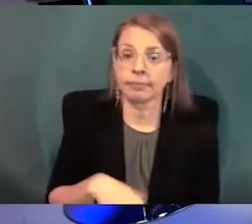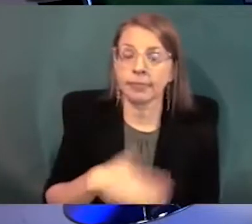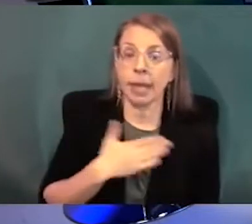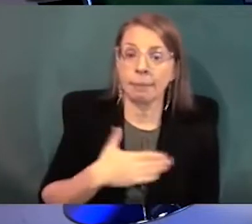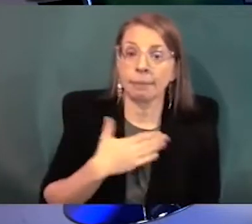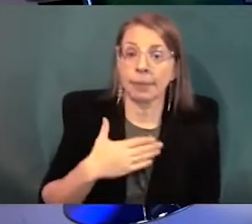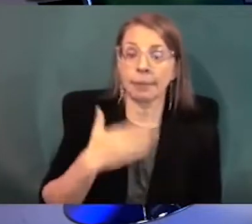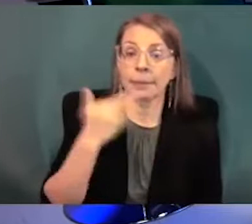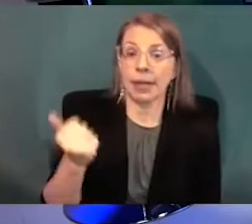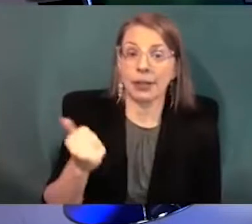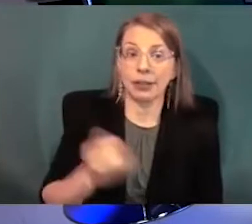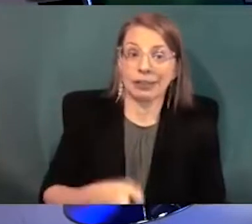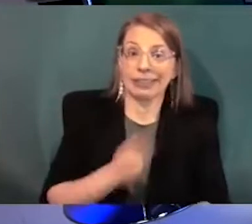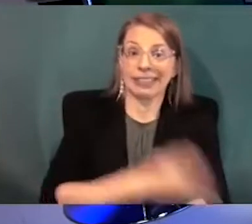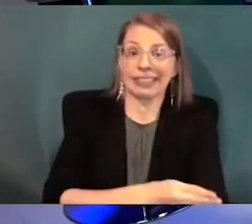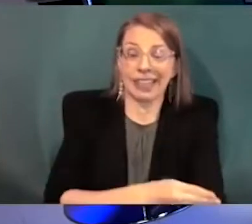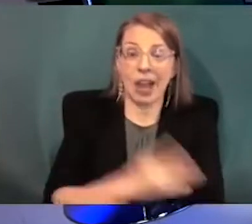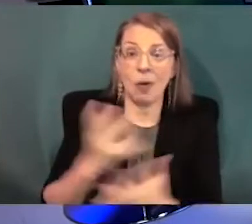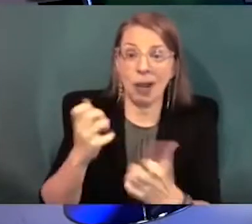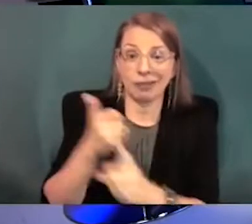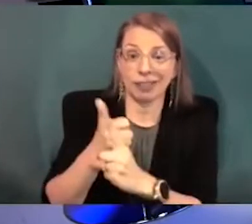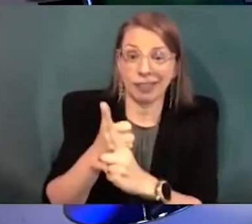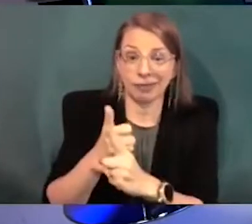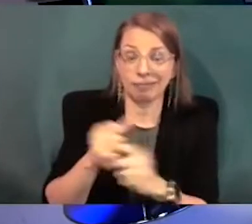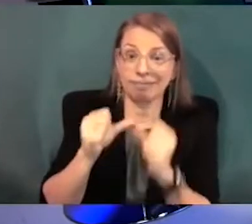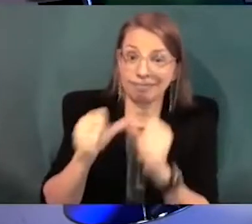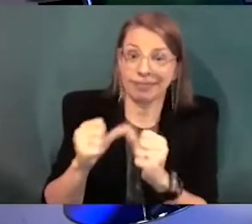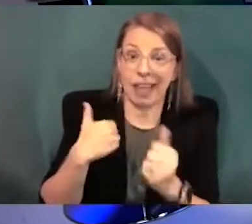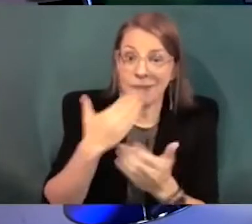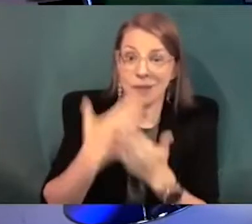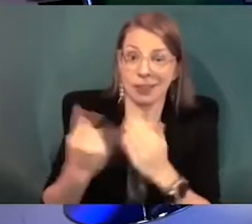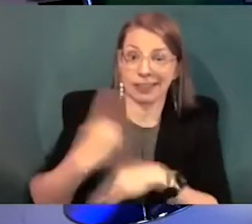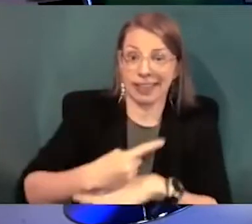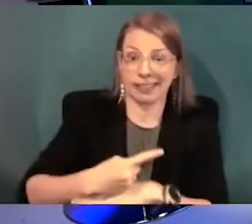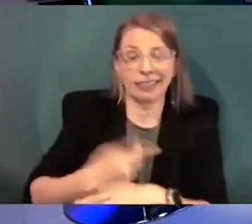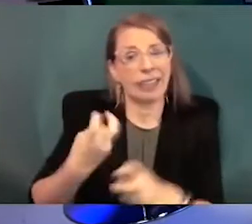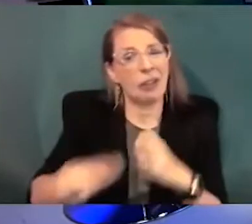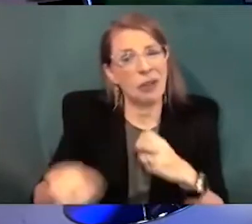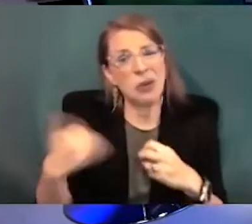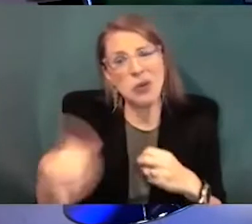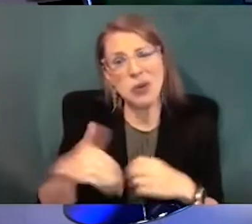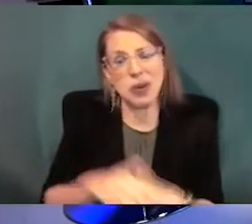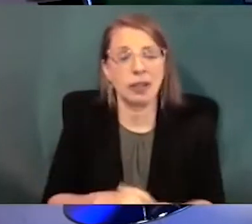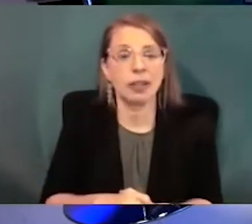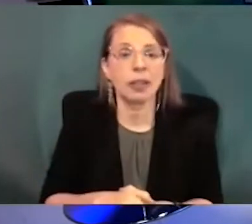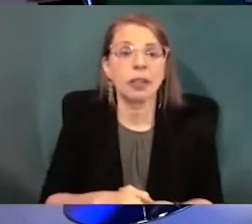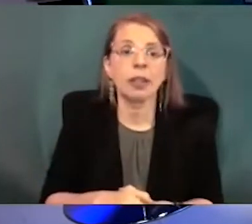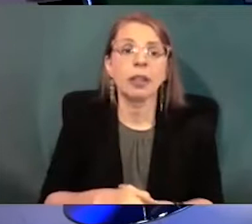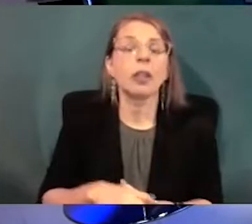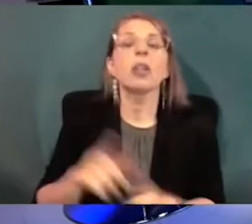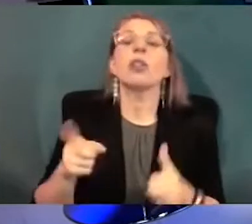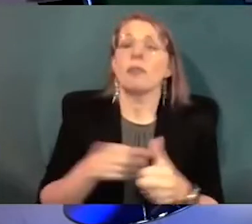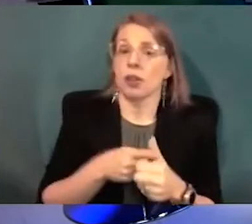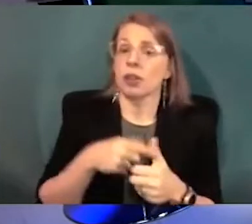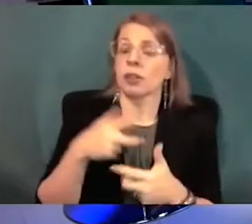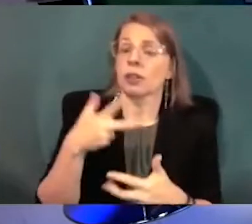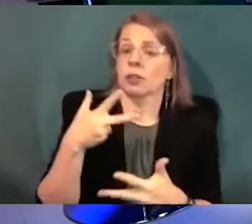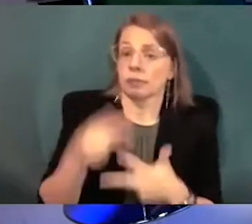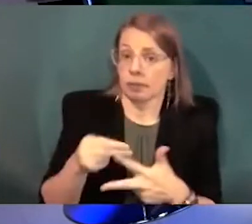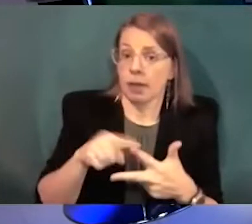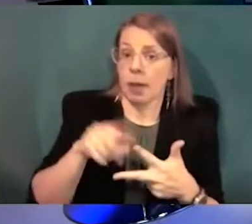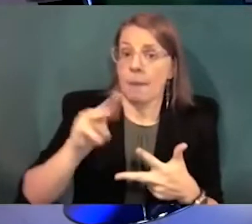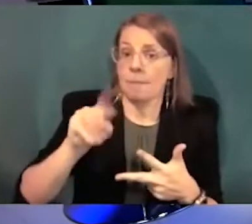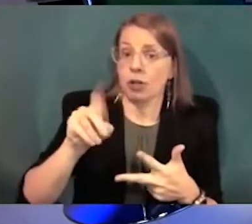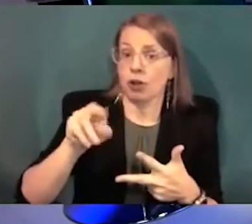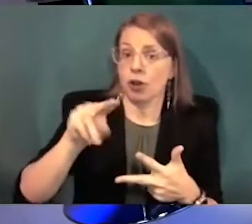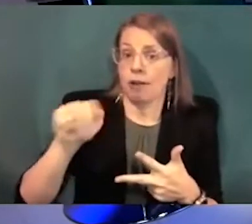really good days, and it's got to be tough. So talk to me. So you say you get the first dose of Moderna, and that helped. Did the second dose help